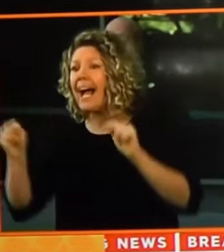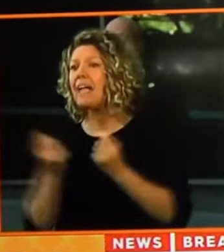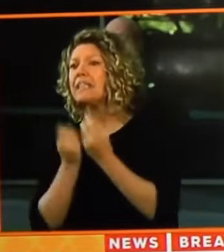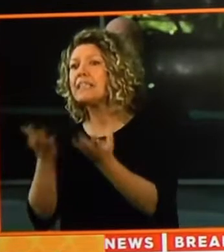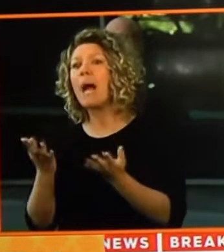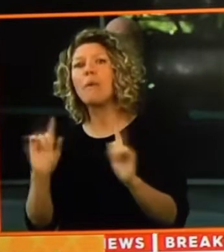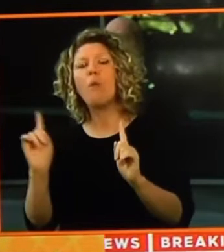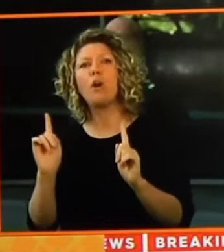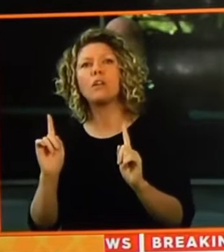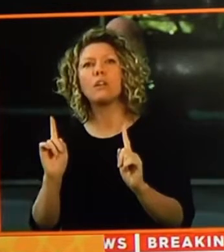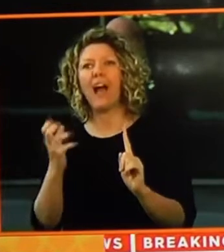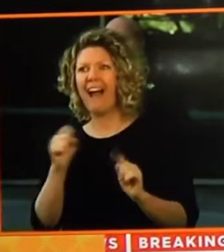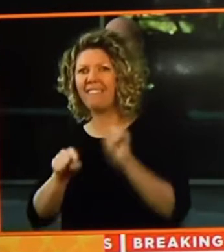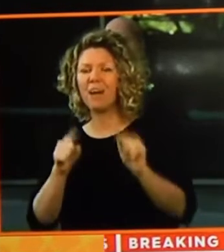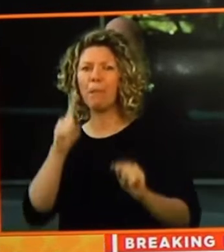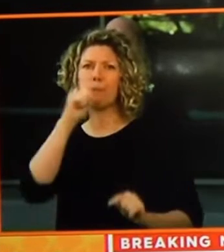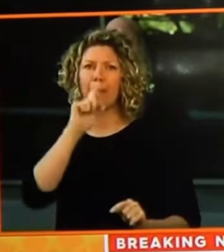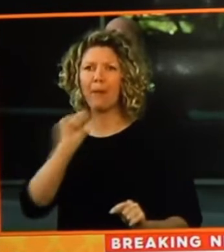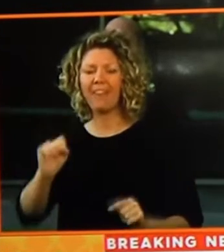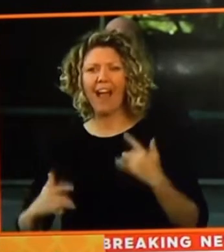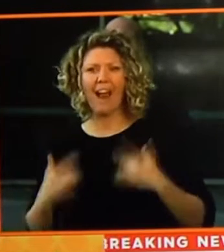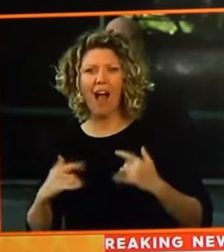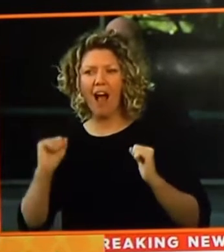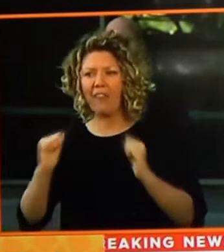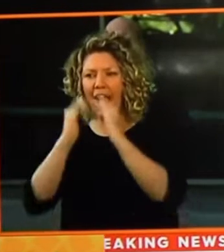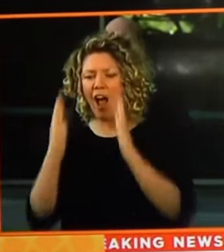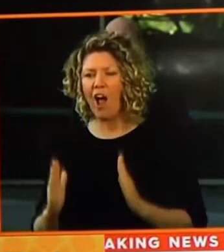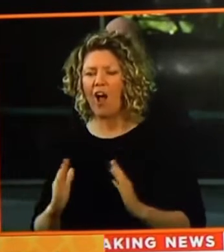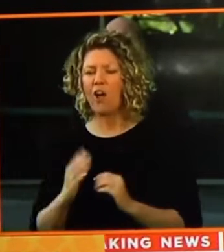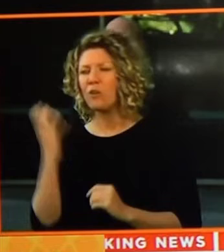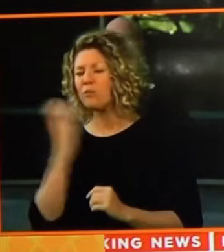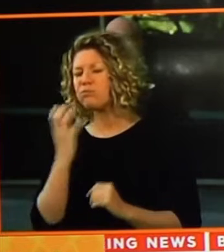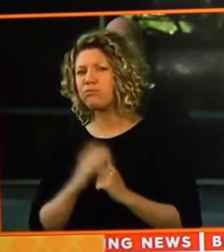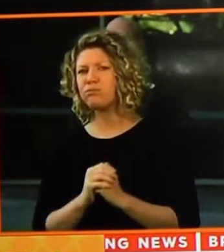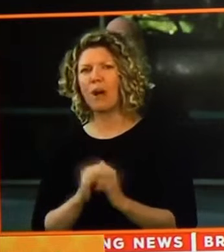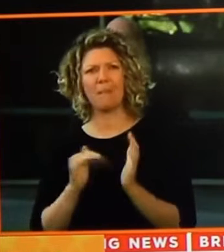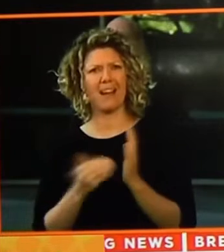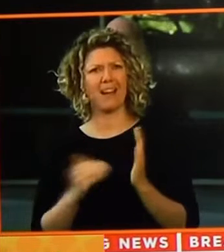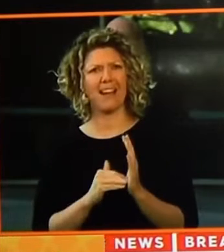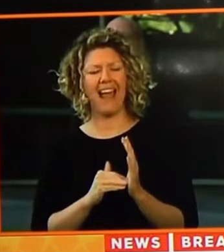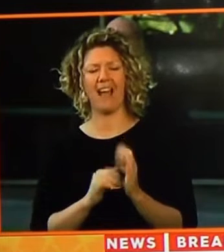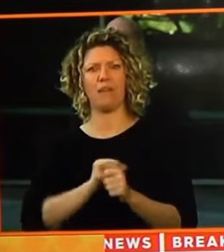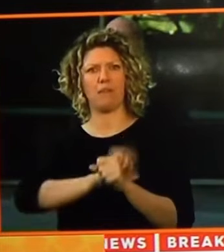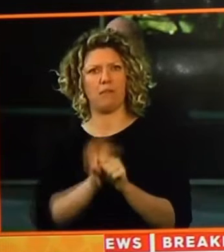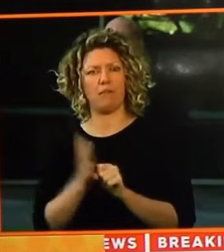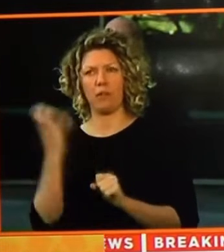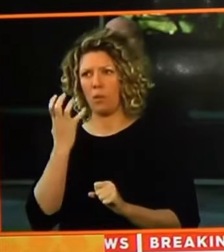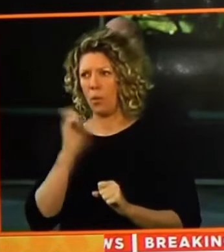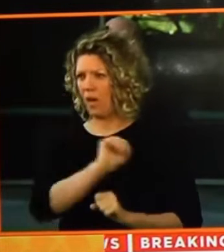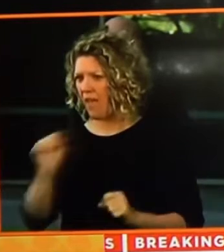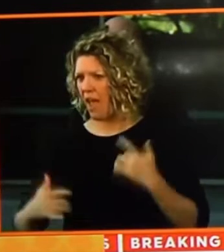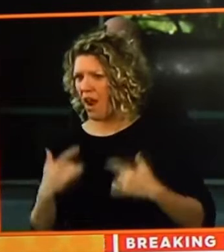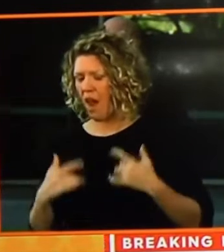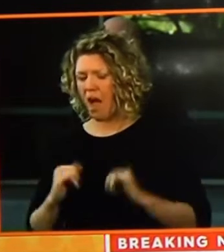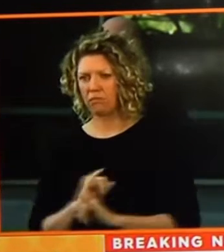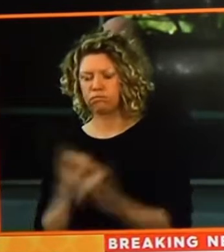there's a human dimension. And as we speak now, while we're dealing with this awful COVID-19 pandemic that's impacting the lives of